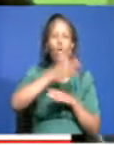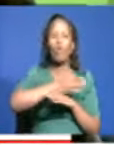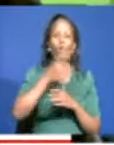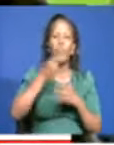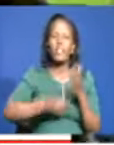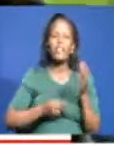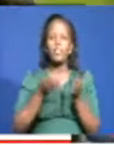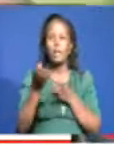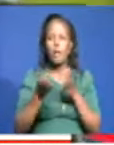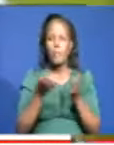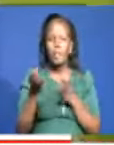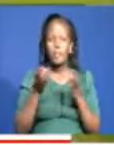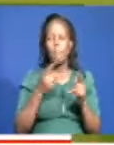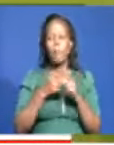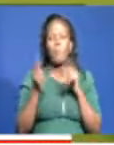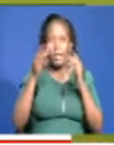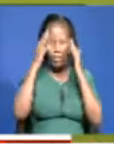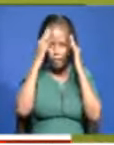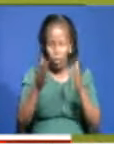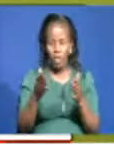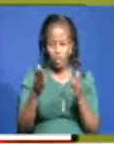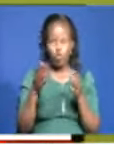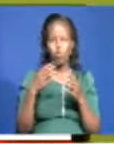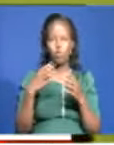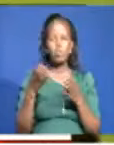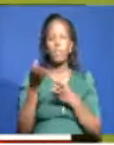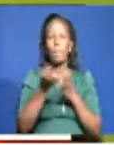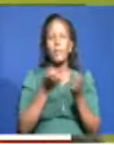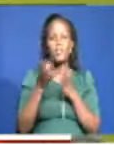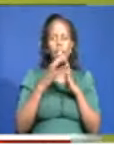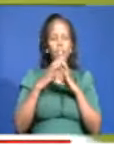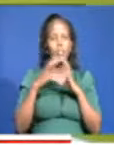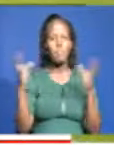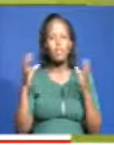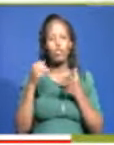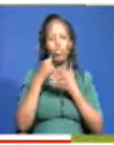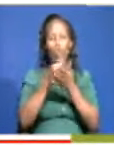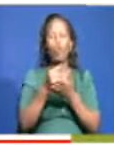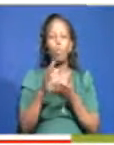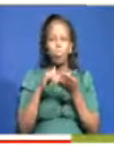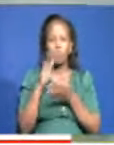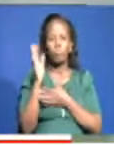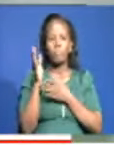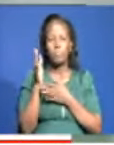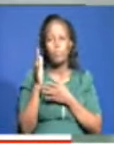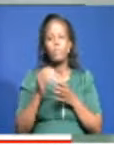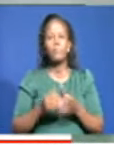to enable the wealthy bear the appropriate burden. Warimu Jenga for Easy Friday.